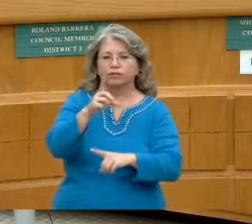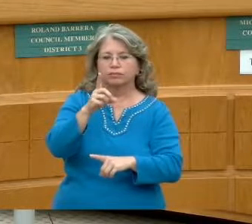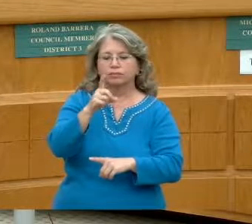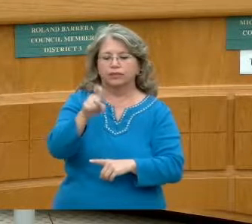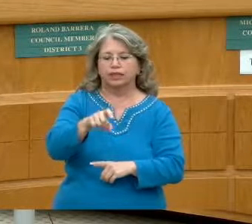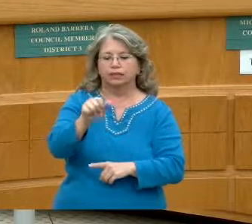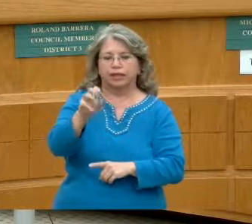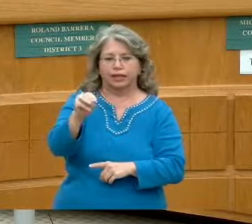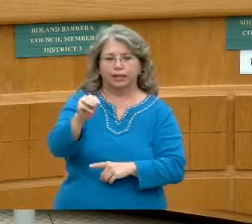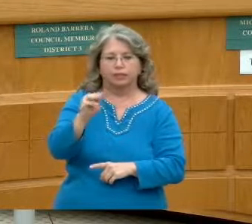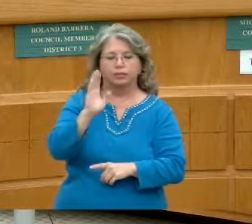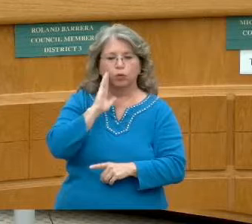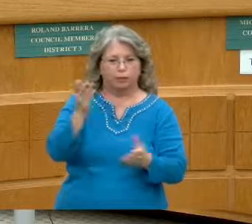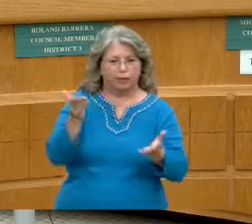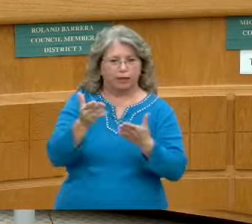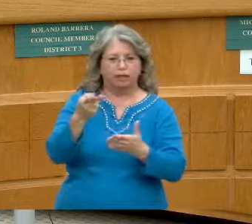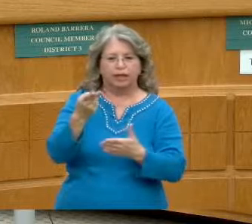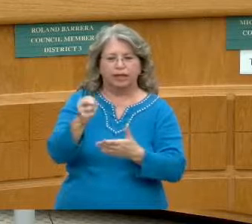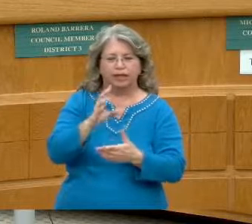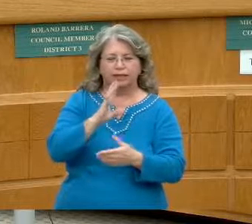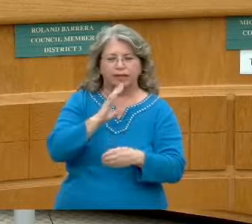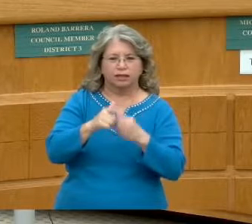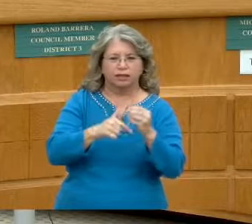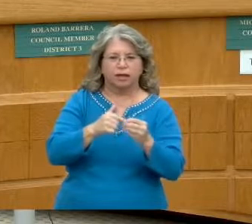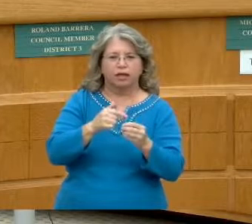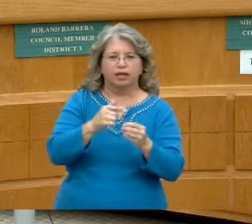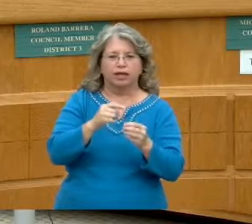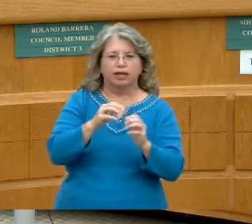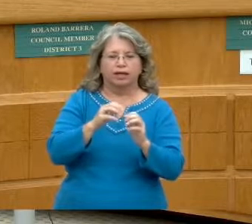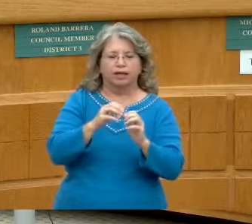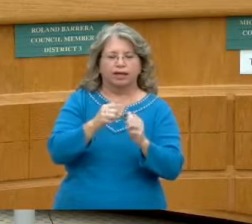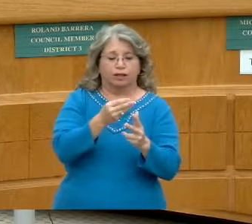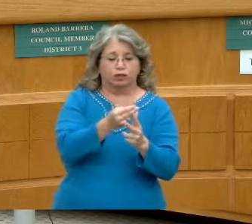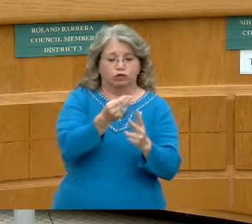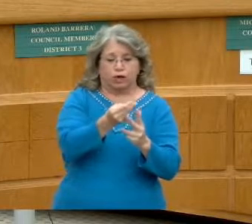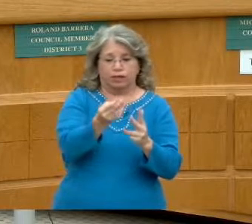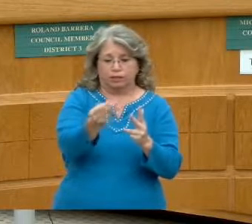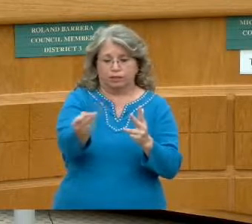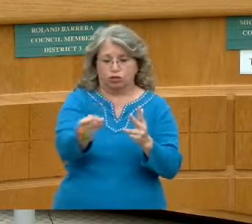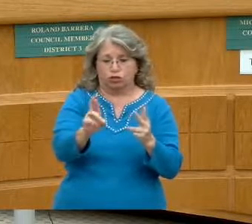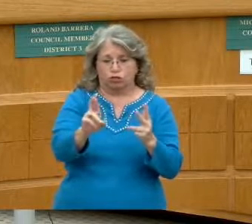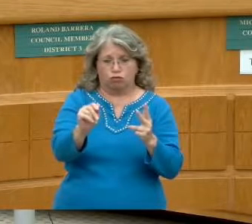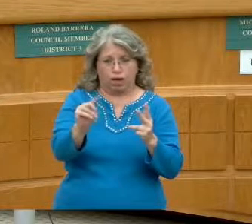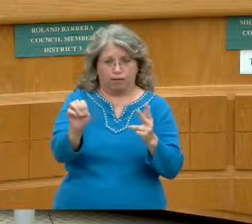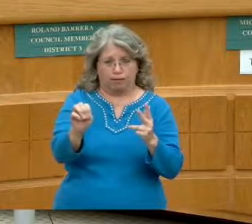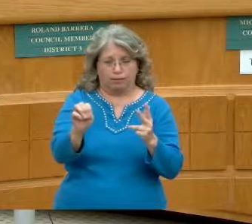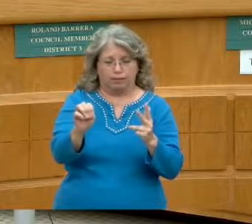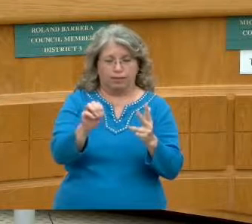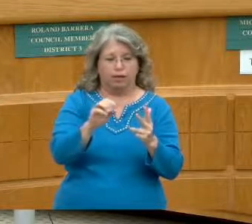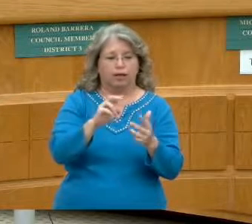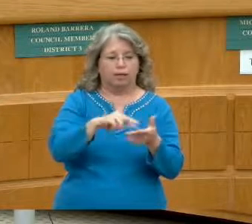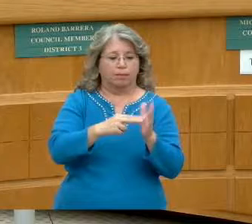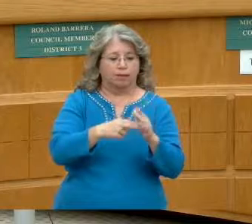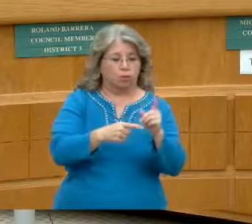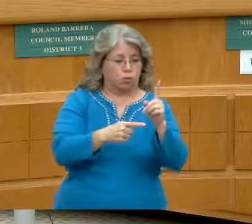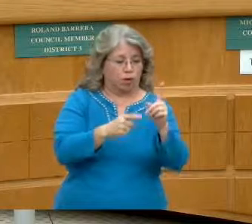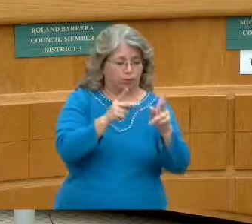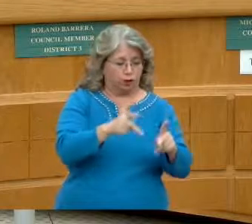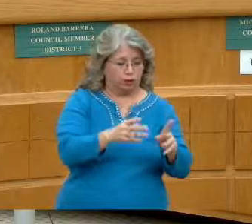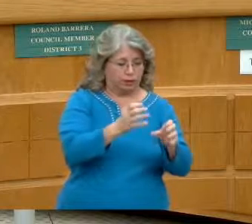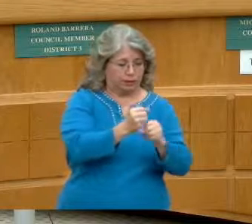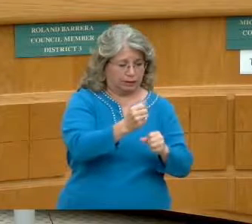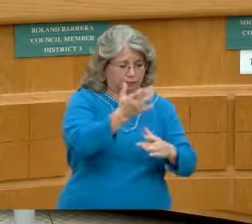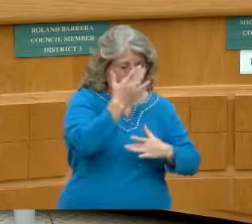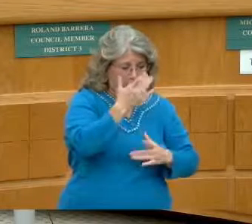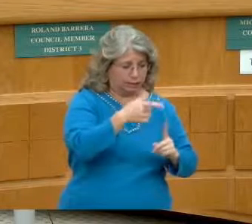a transmission rate. And that means one person transmits the virus to so many people, and that so many